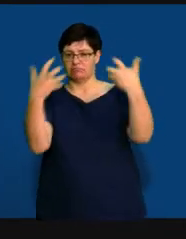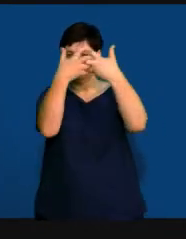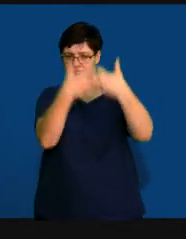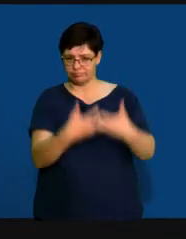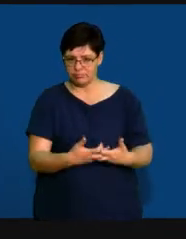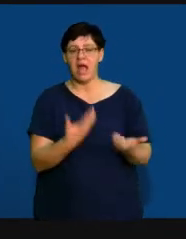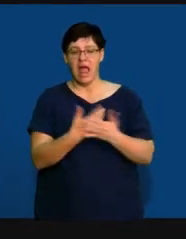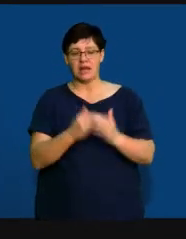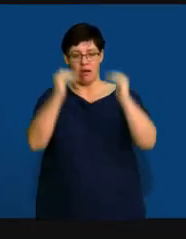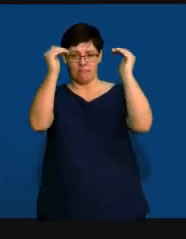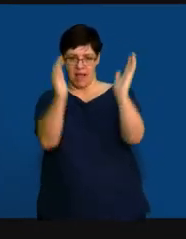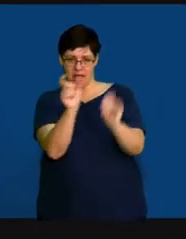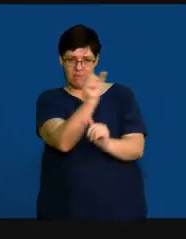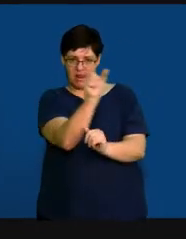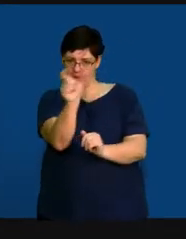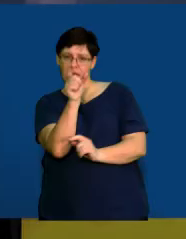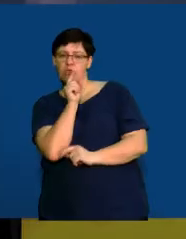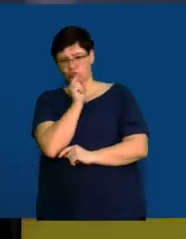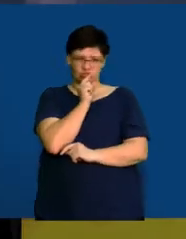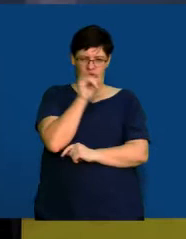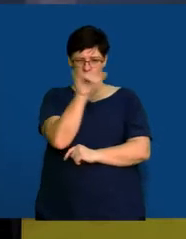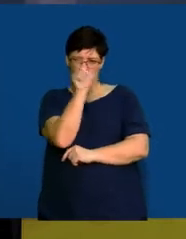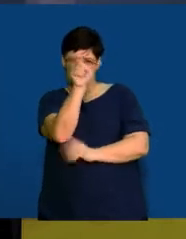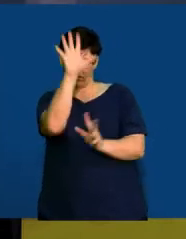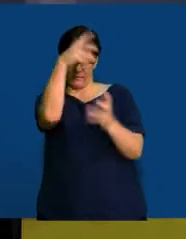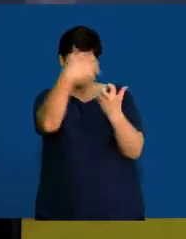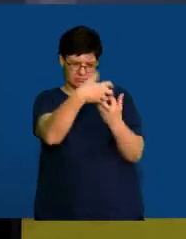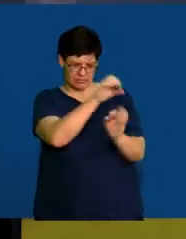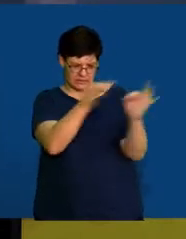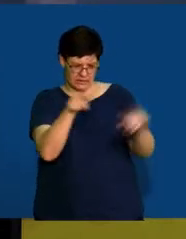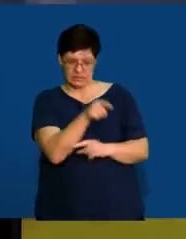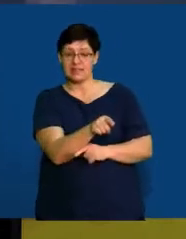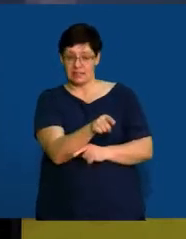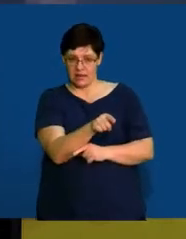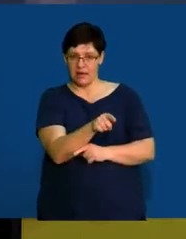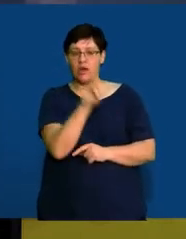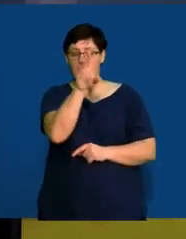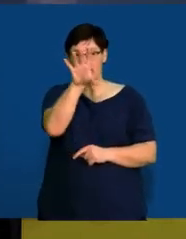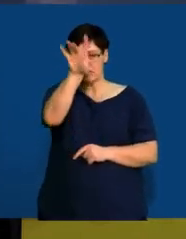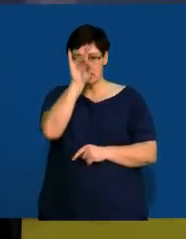the appropriate word from within brackets. You have to select one of these